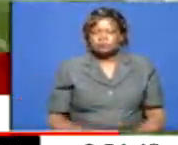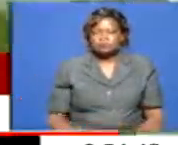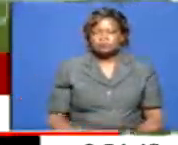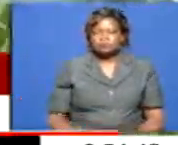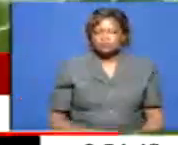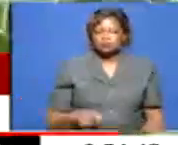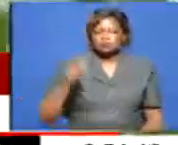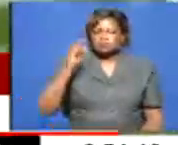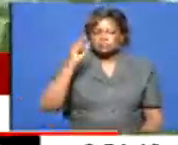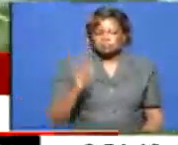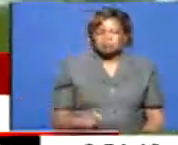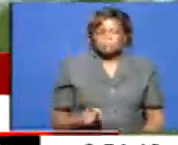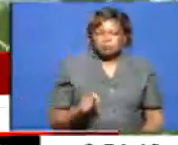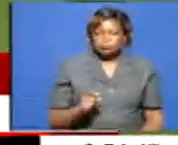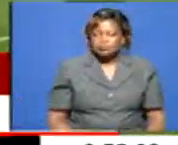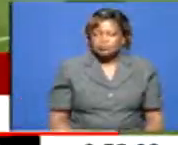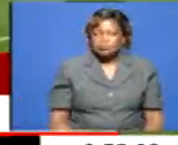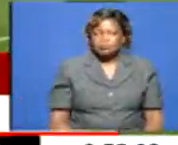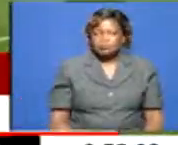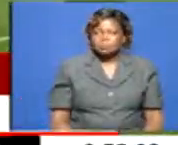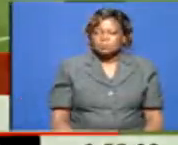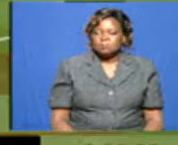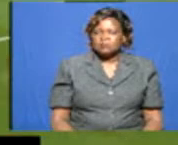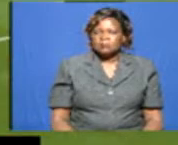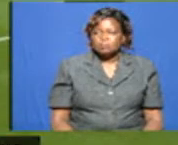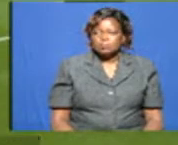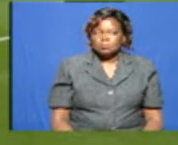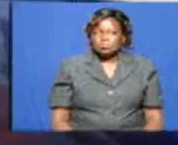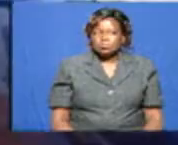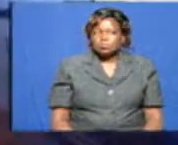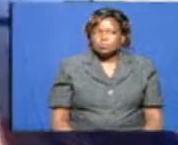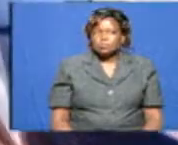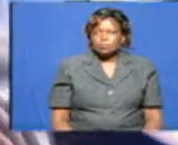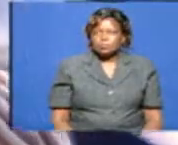A, AC Milan missed the chance to go.